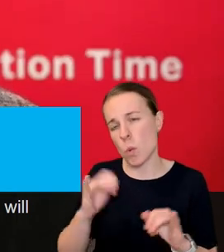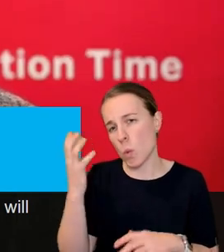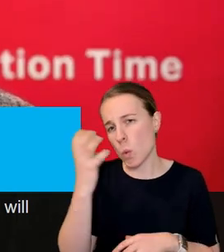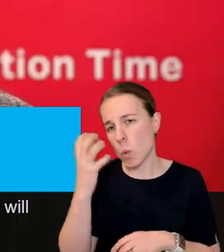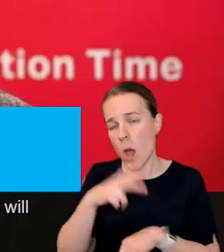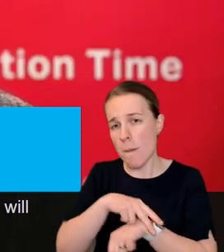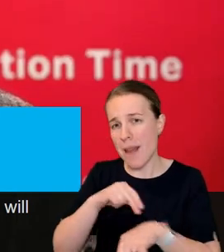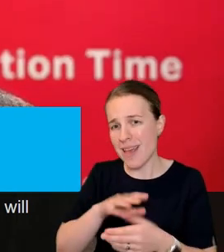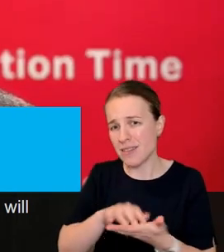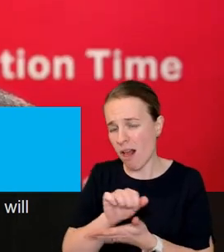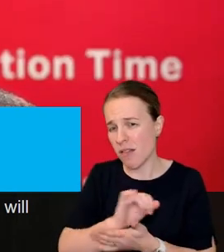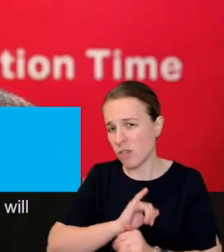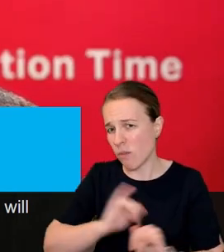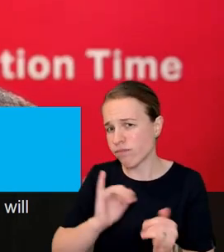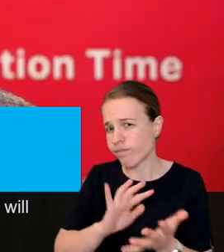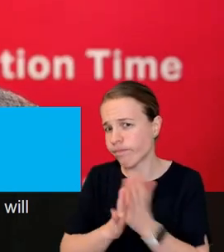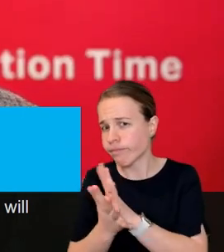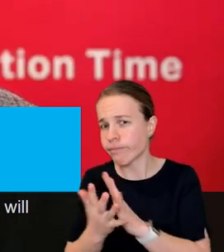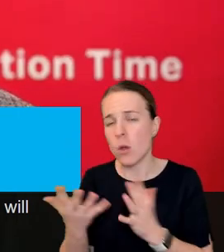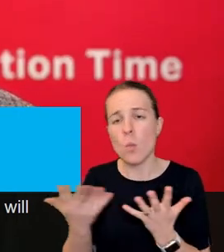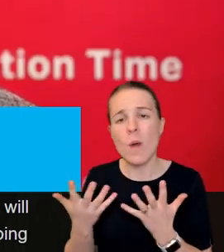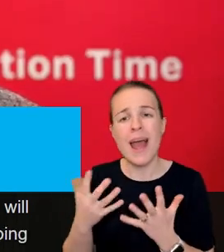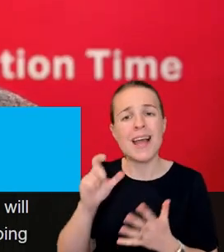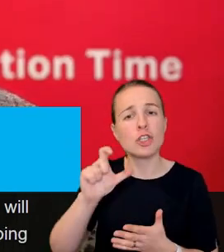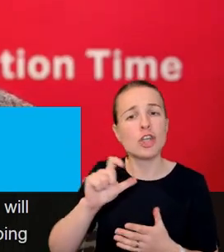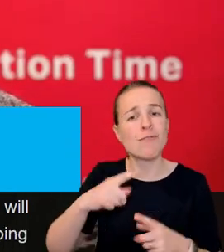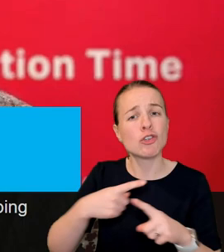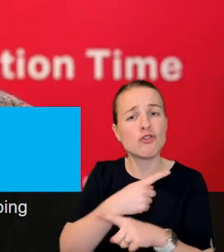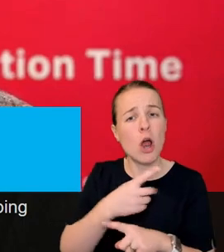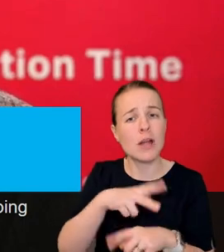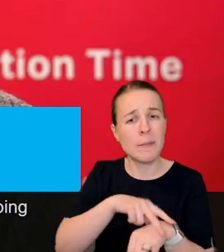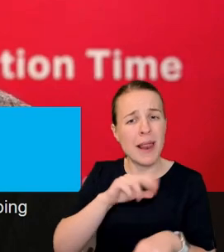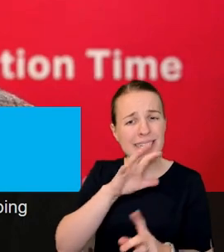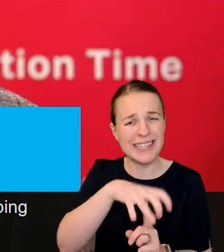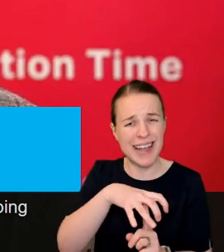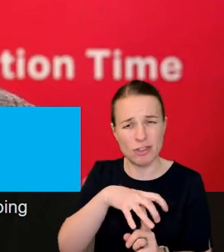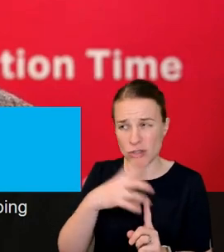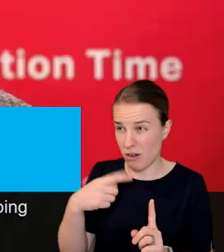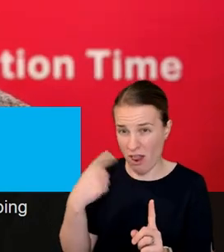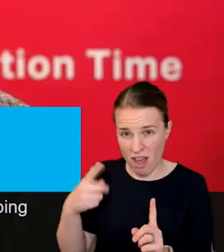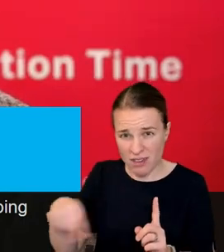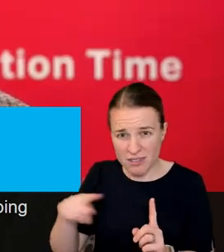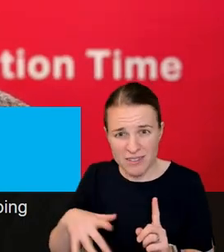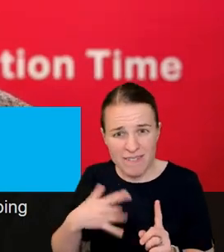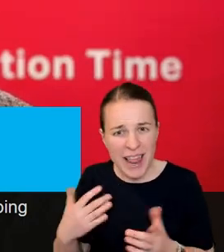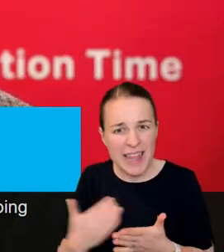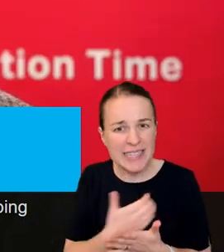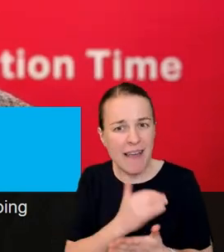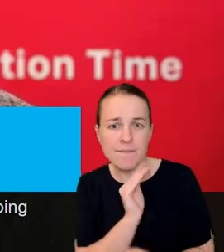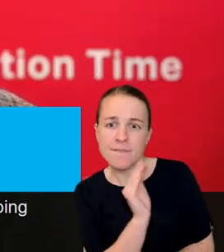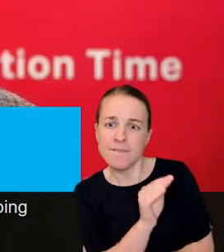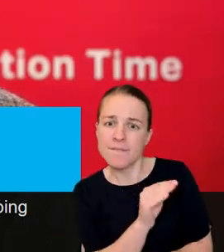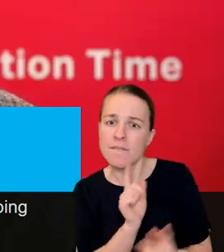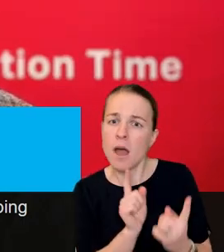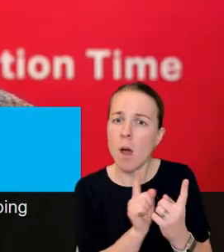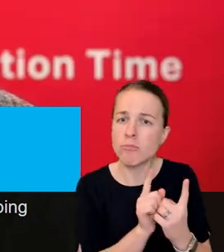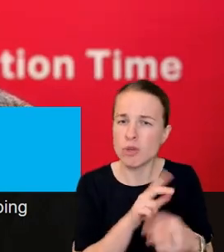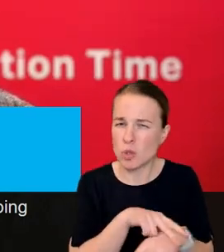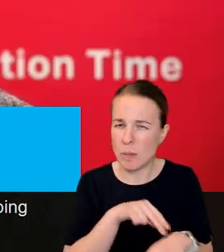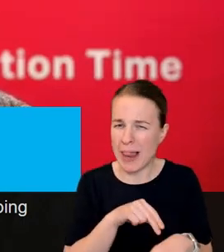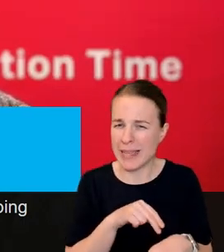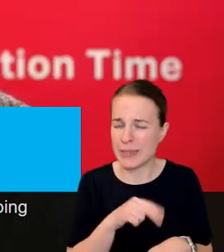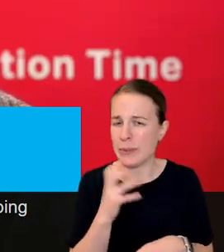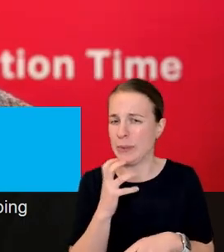Charing Cross Police Station, how can Londoners feel safe approaching the police? I would be concerned